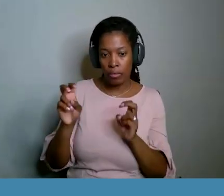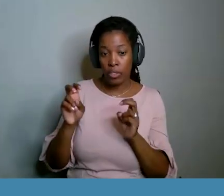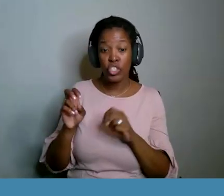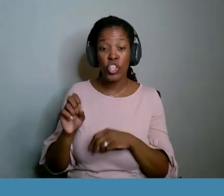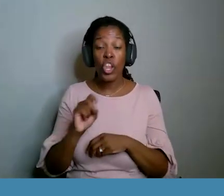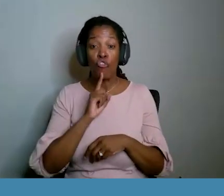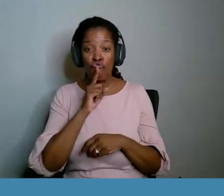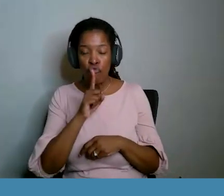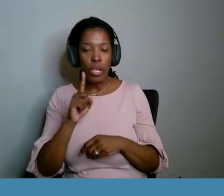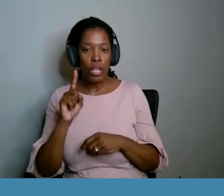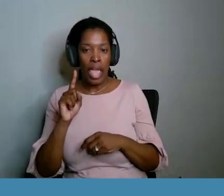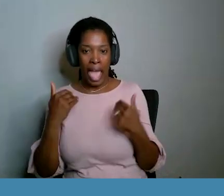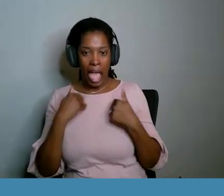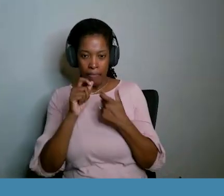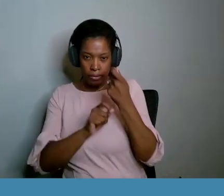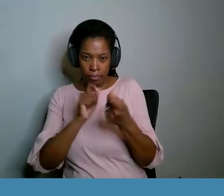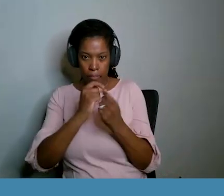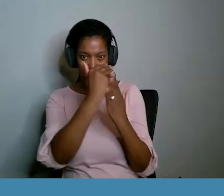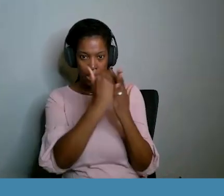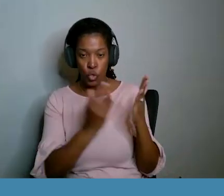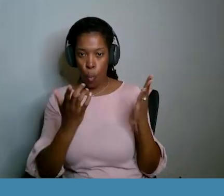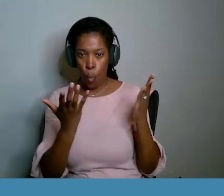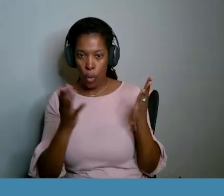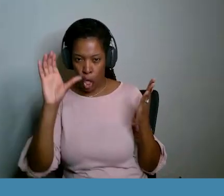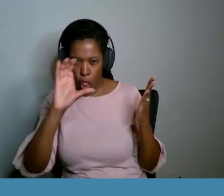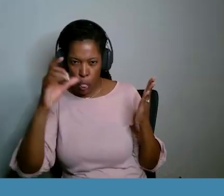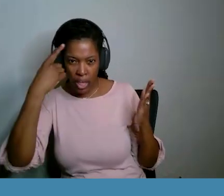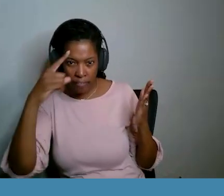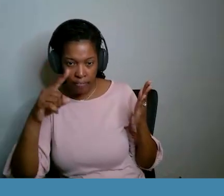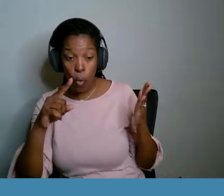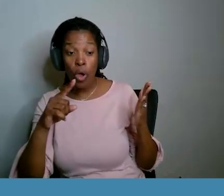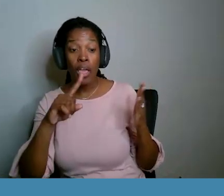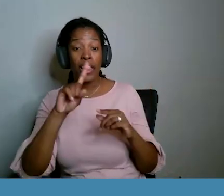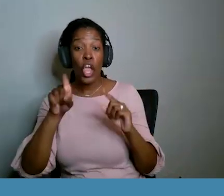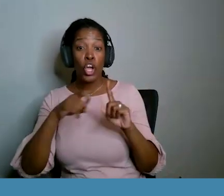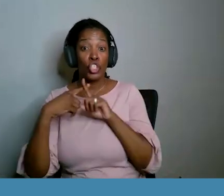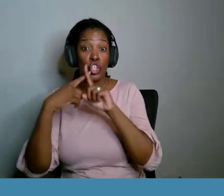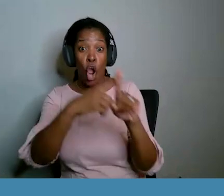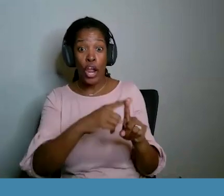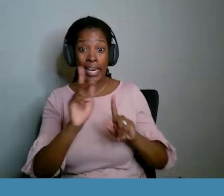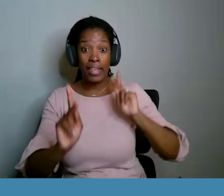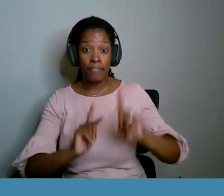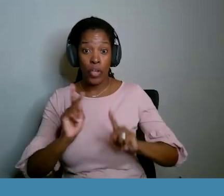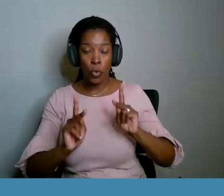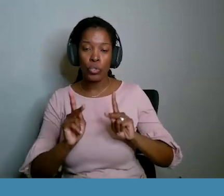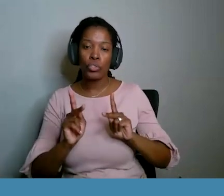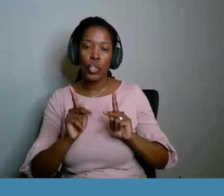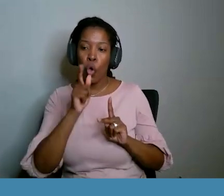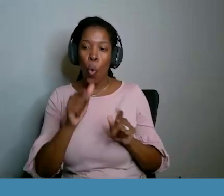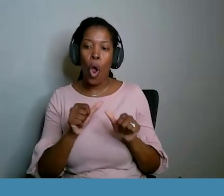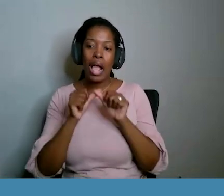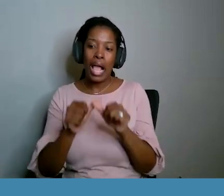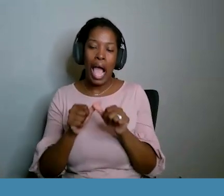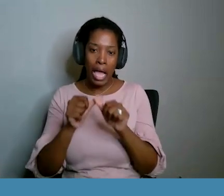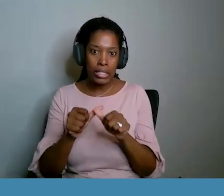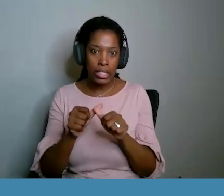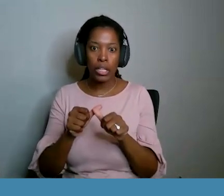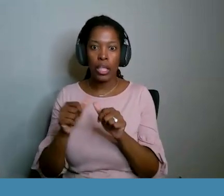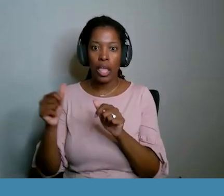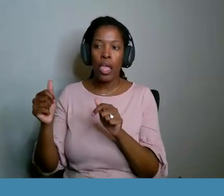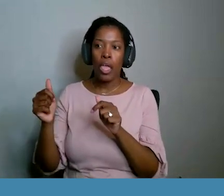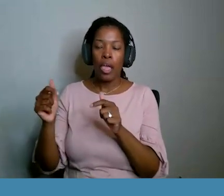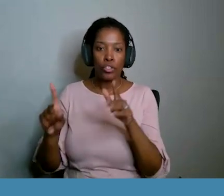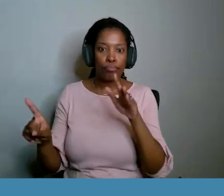are figuring out eligibility for a FACT team is they're targeting folks who have, are constantly being cycled through